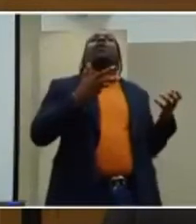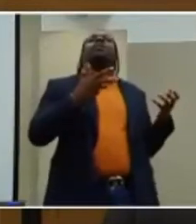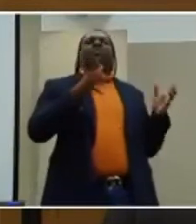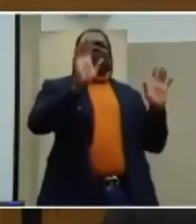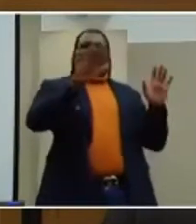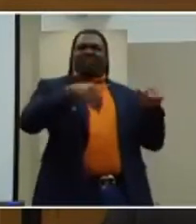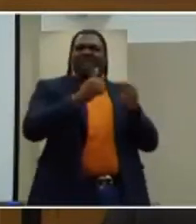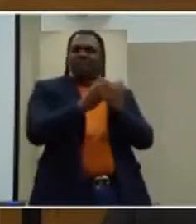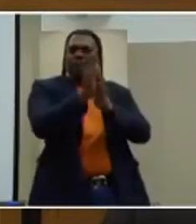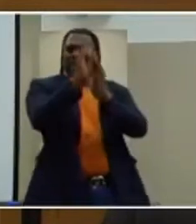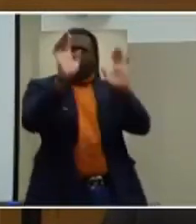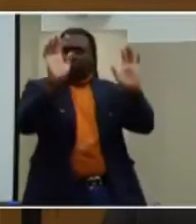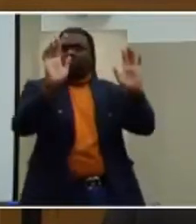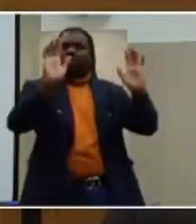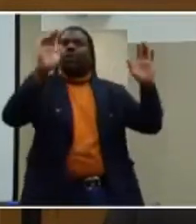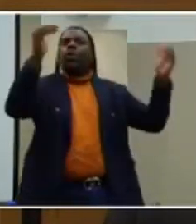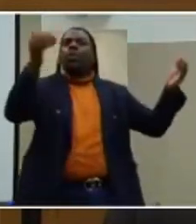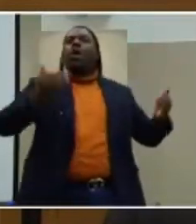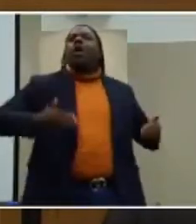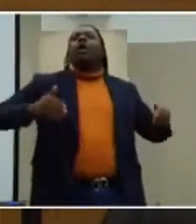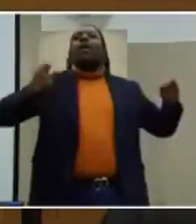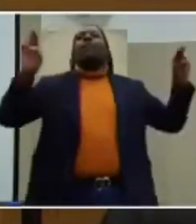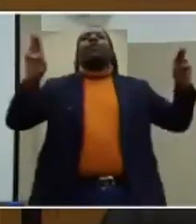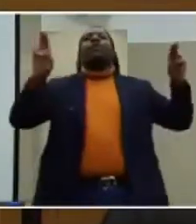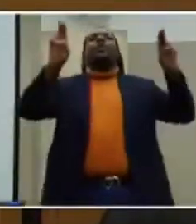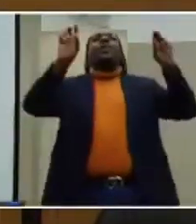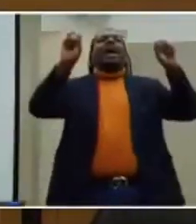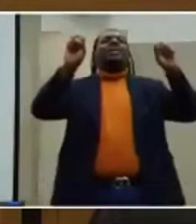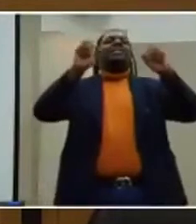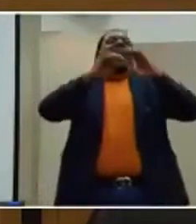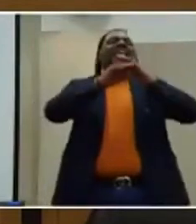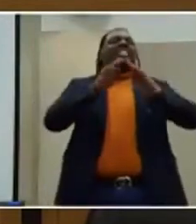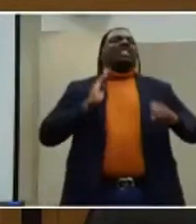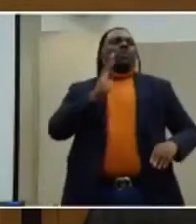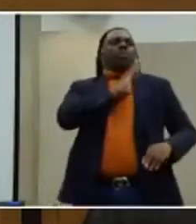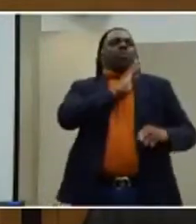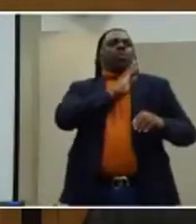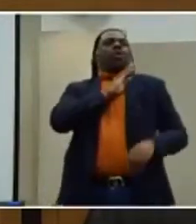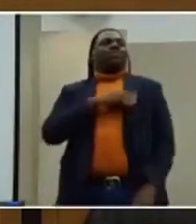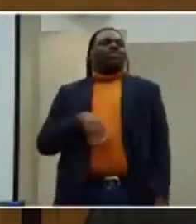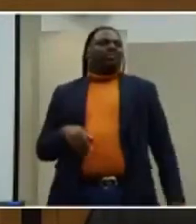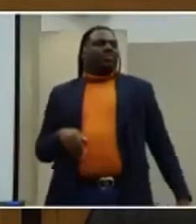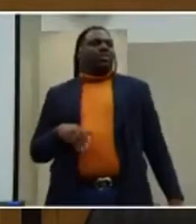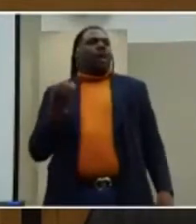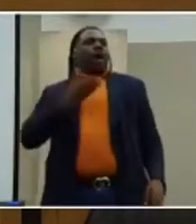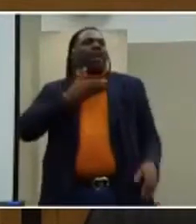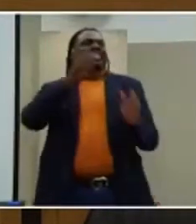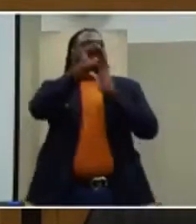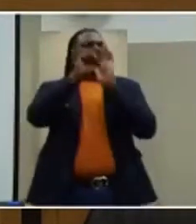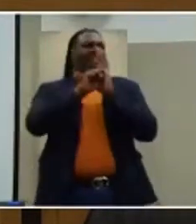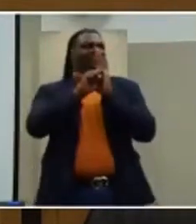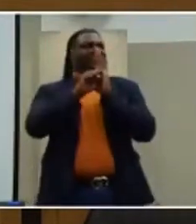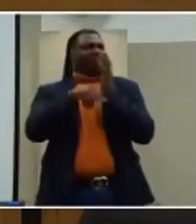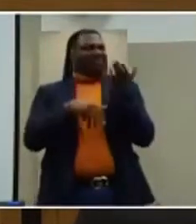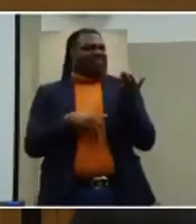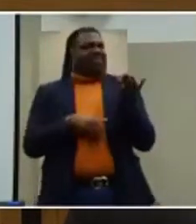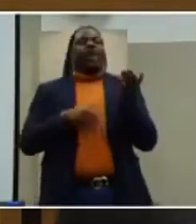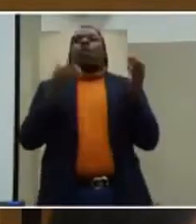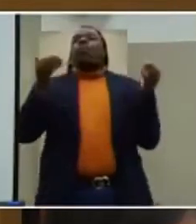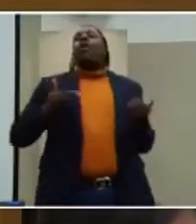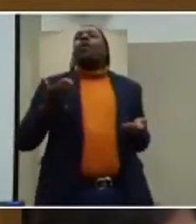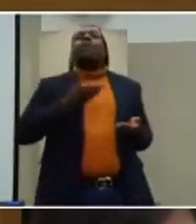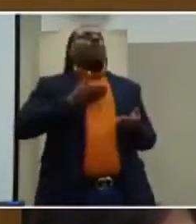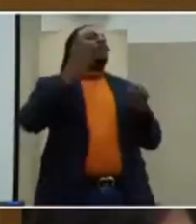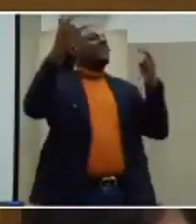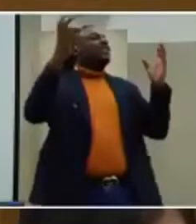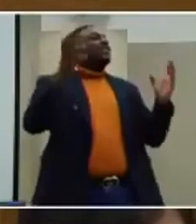take a moment to welcome the U.S. Access Board members to our great state, and to welcome our guest